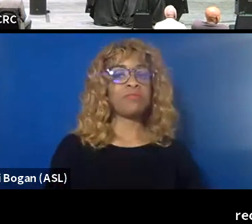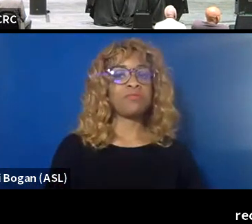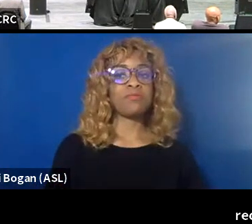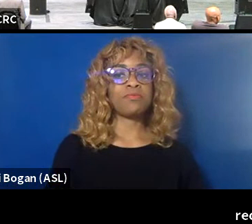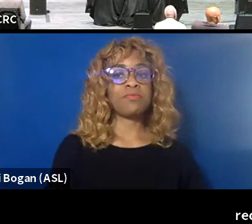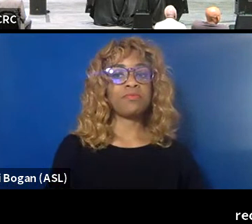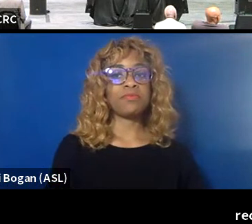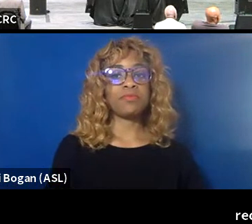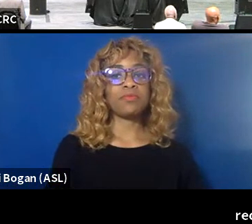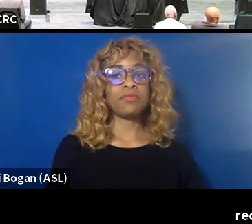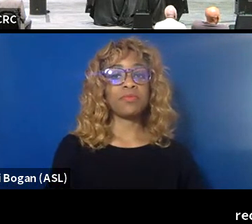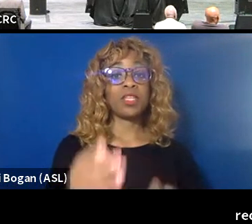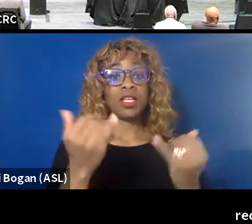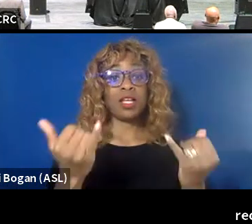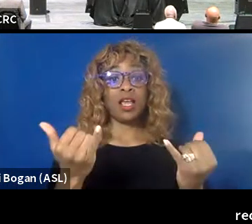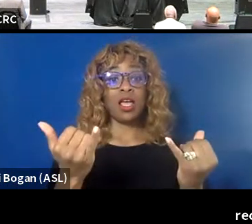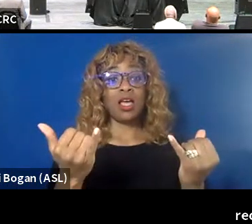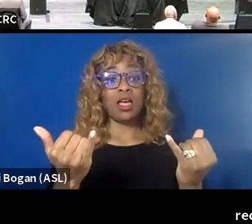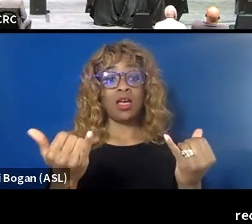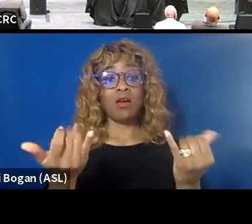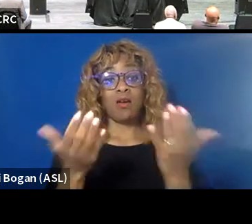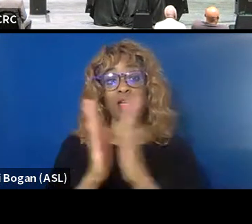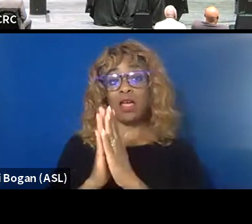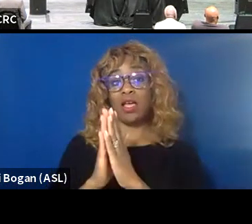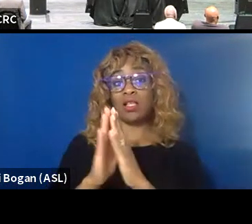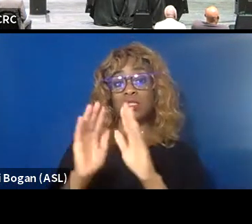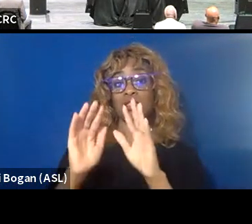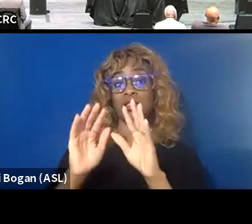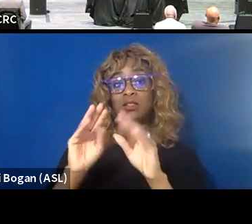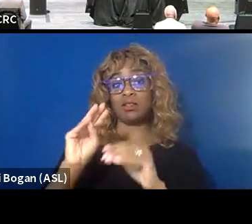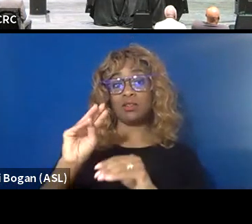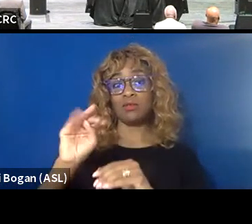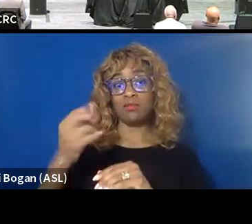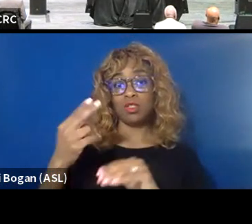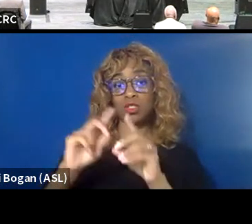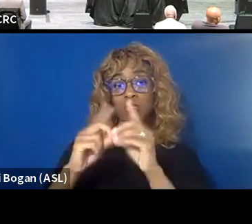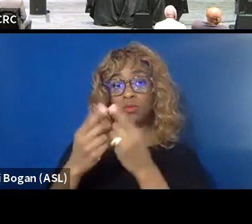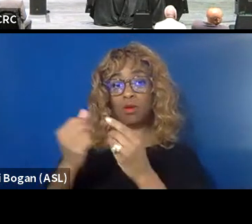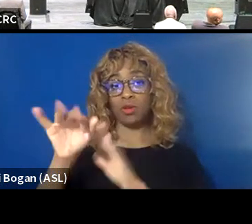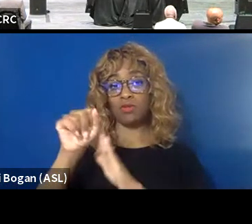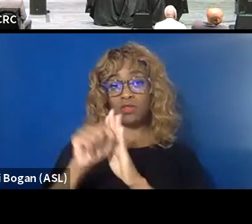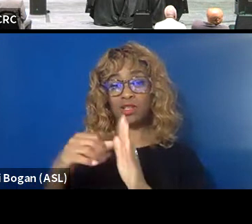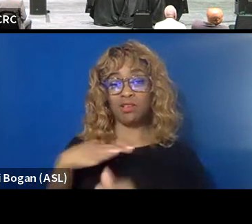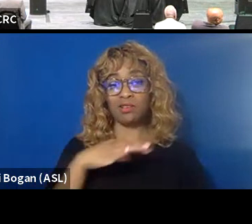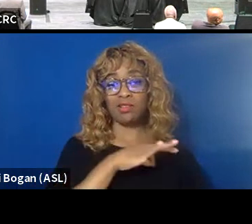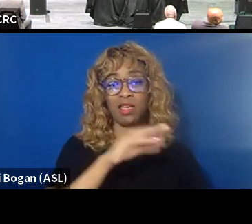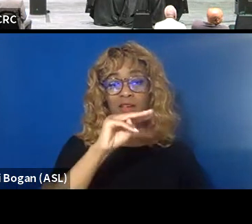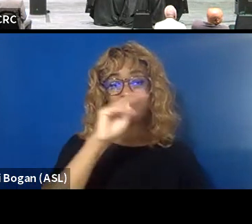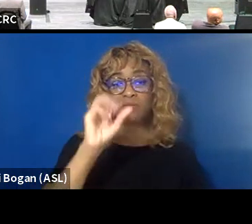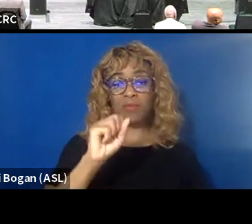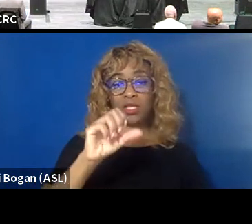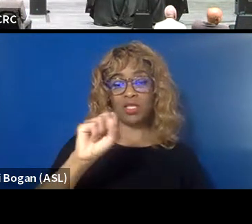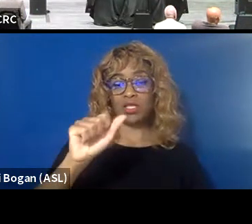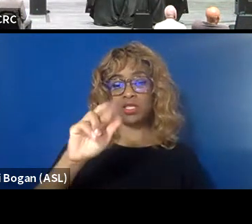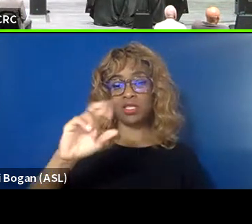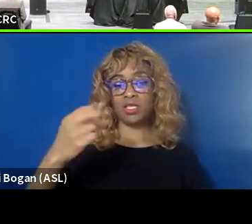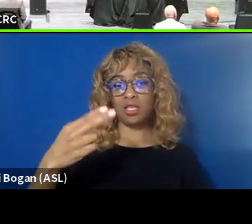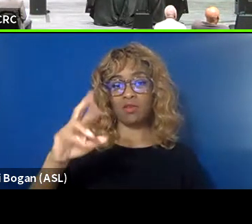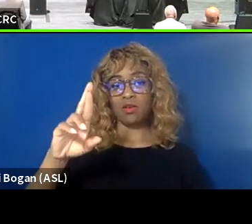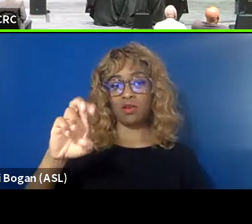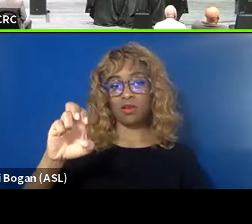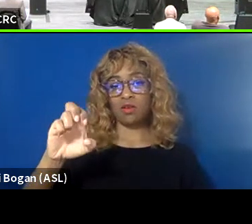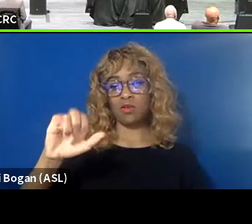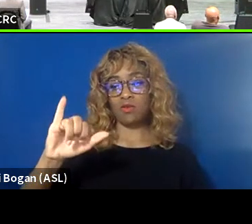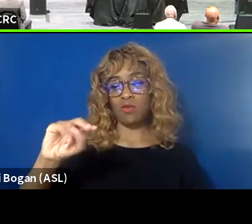this time, I will turn the floor over to Michigan Department of State staff, Ms. Sarah Reinhardt. Thank you,